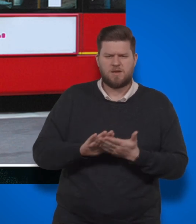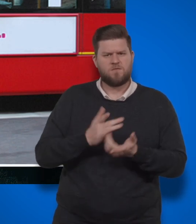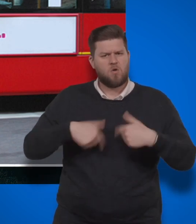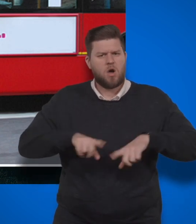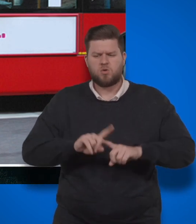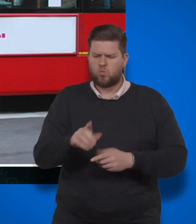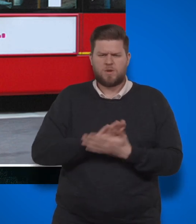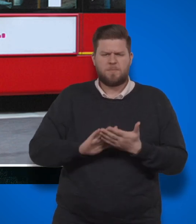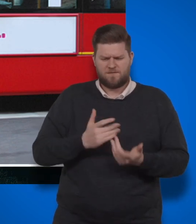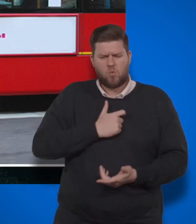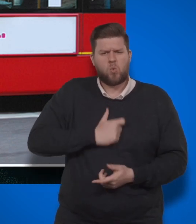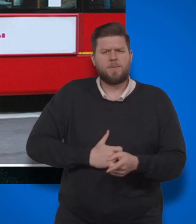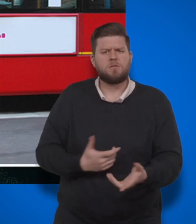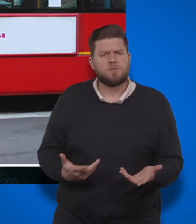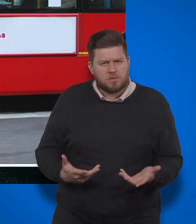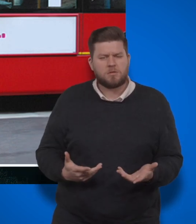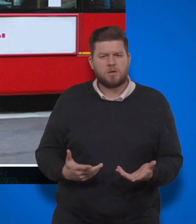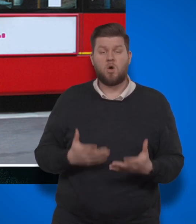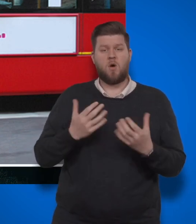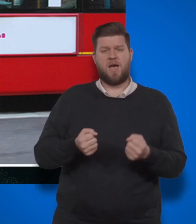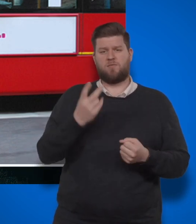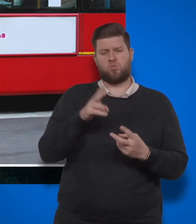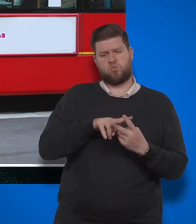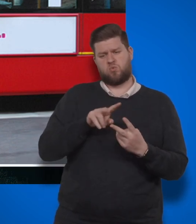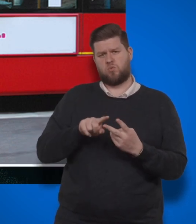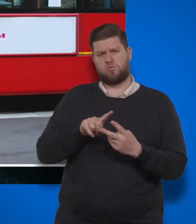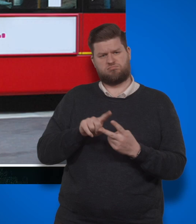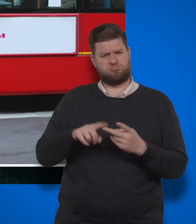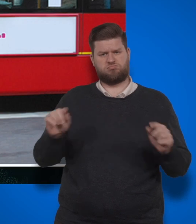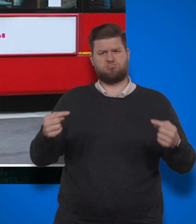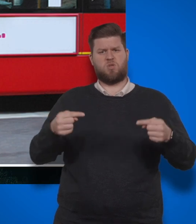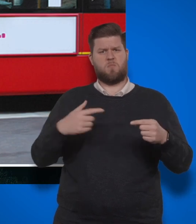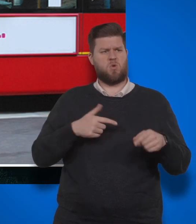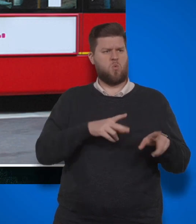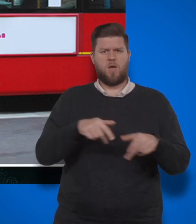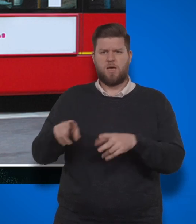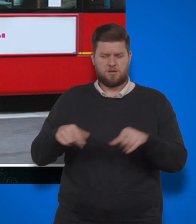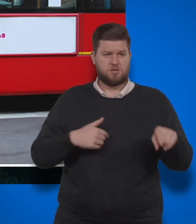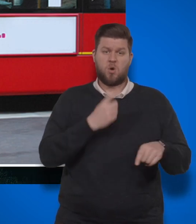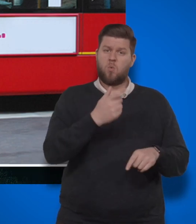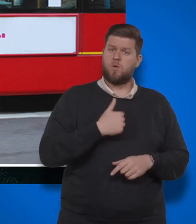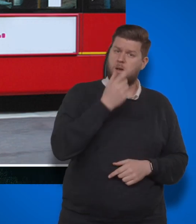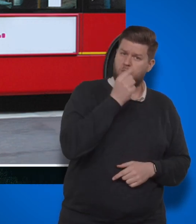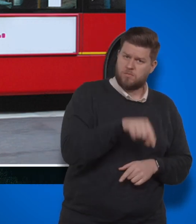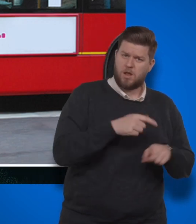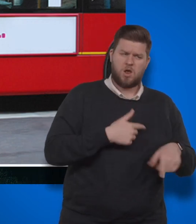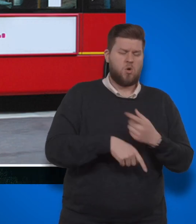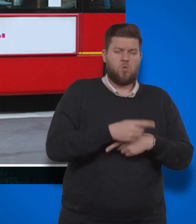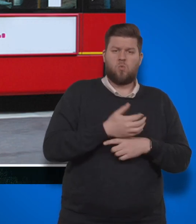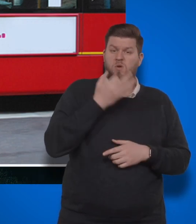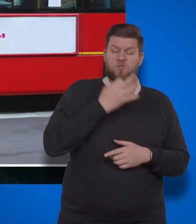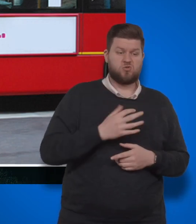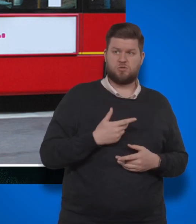two competing ways of looking at our humanity. One possibility is that we are just a product of random